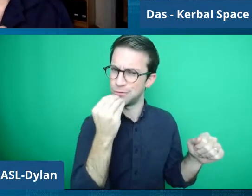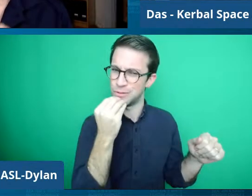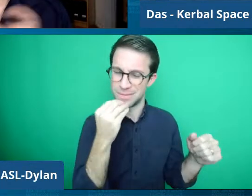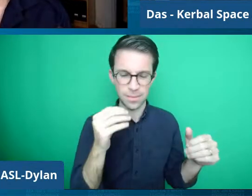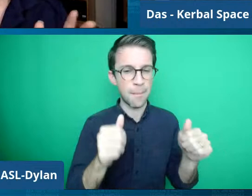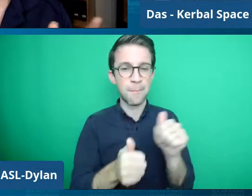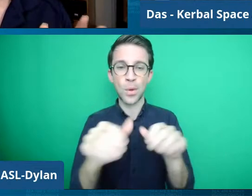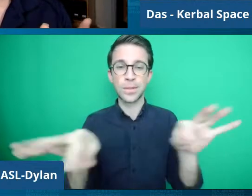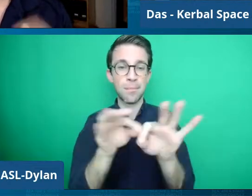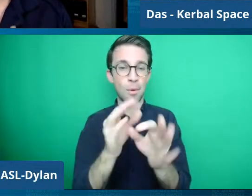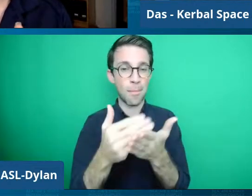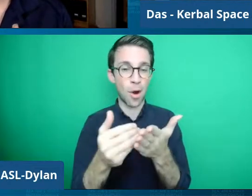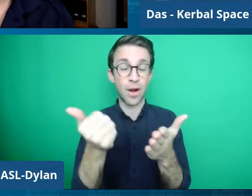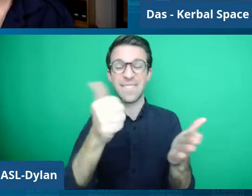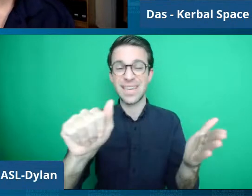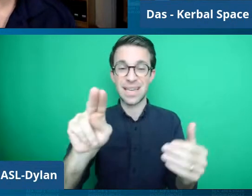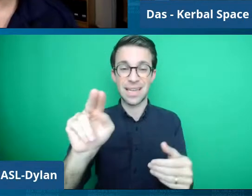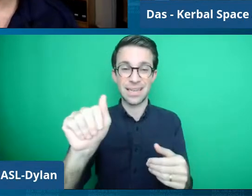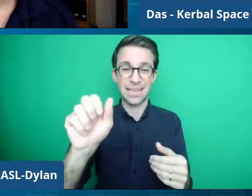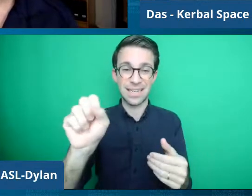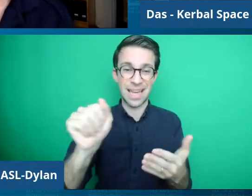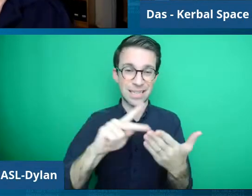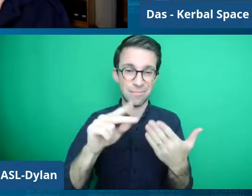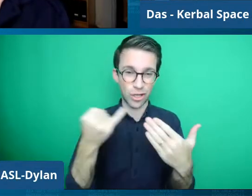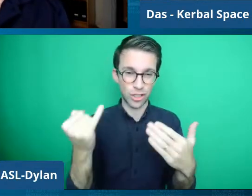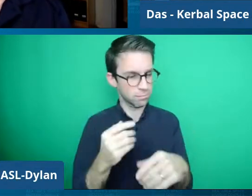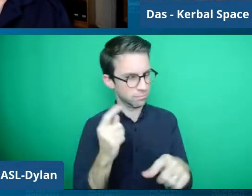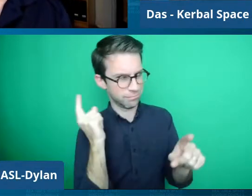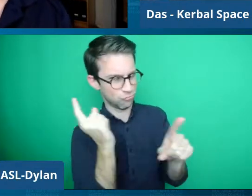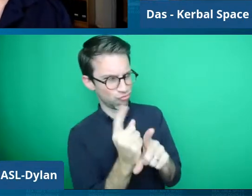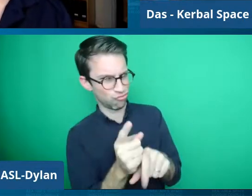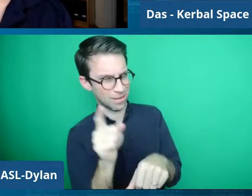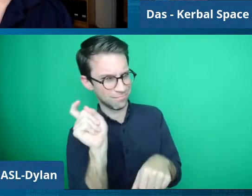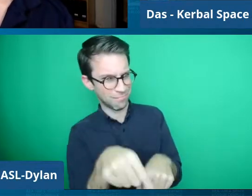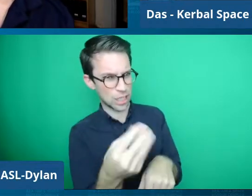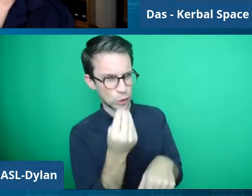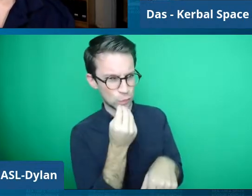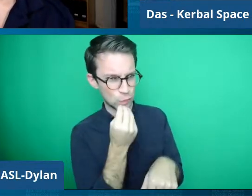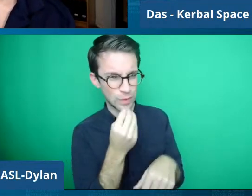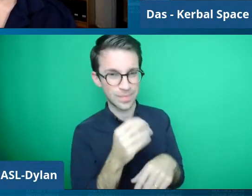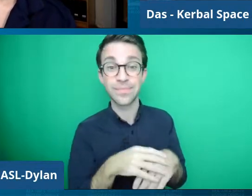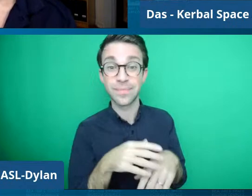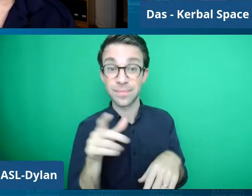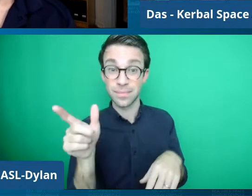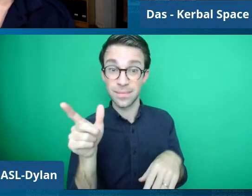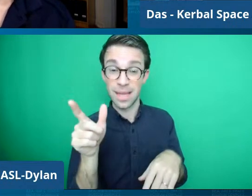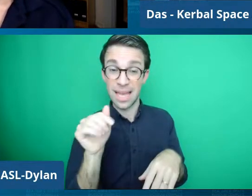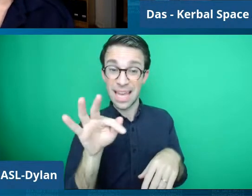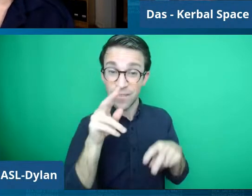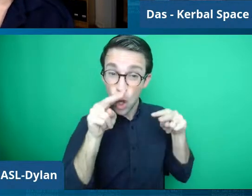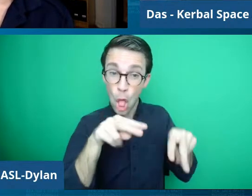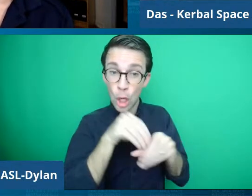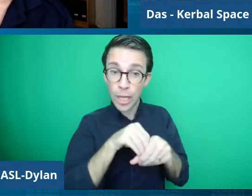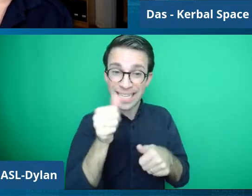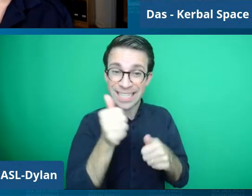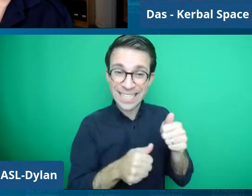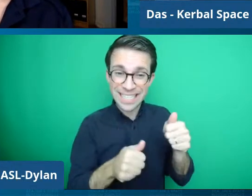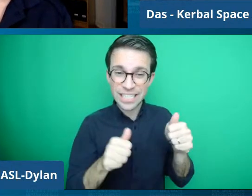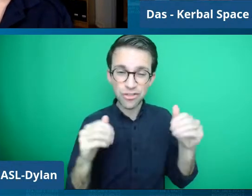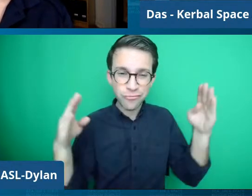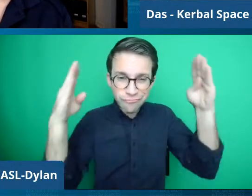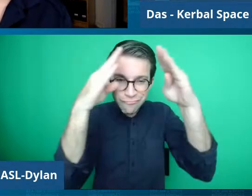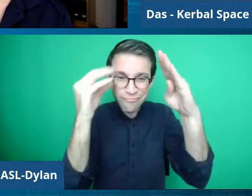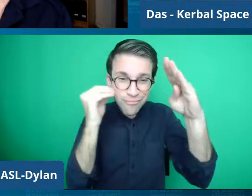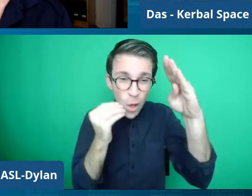NASA project, obviously. That is exactly right. You have to take the snacks. In fact, if you go inside the capsules, you can look around inside the capsule. There's all sorts of